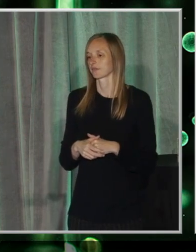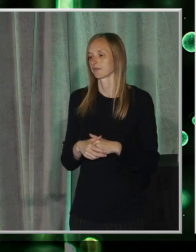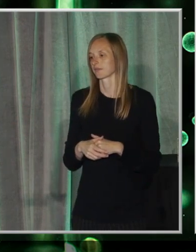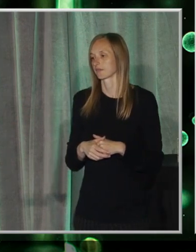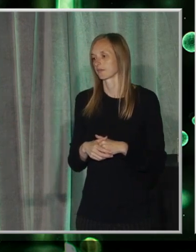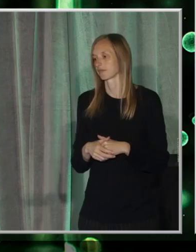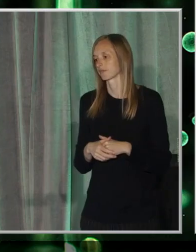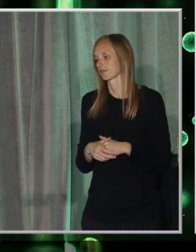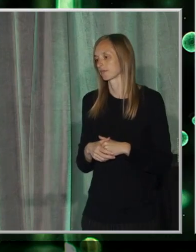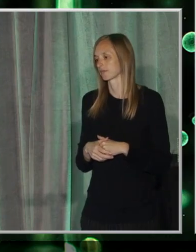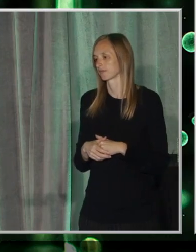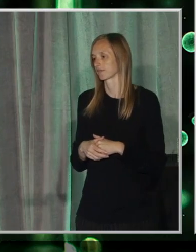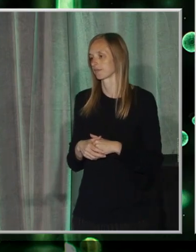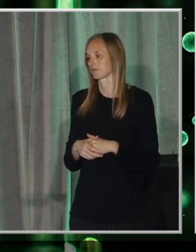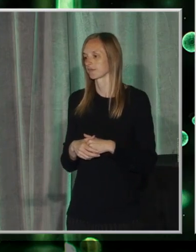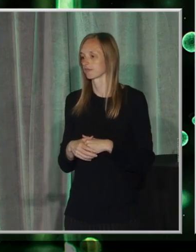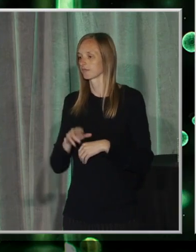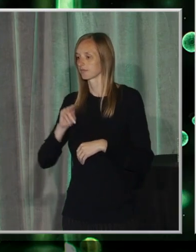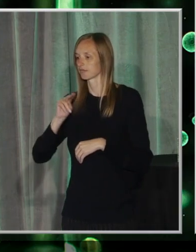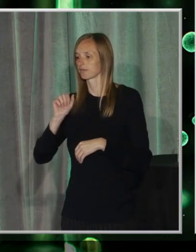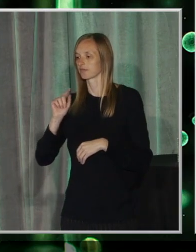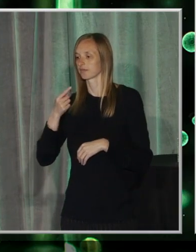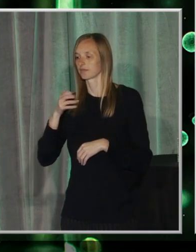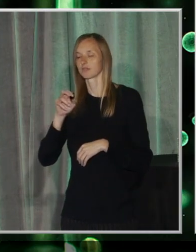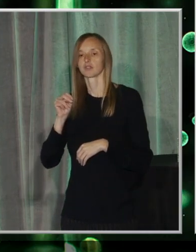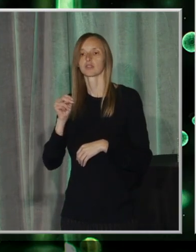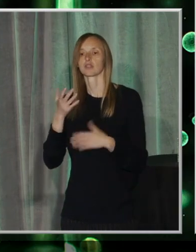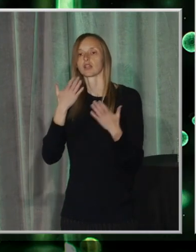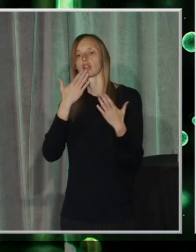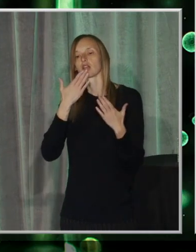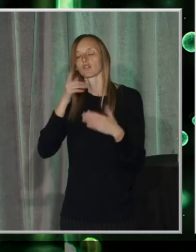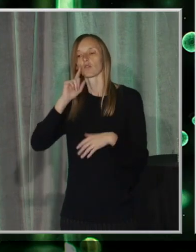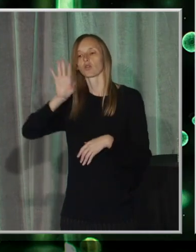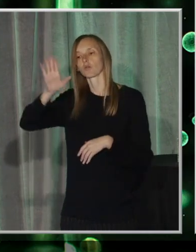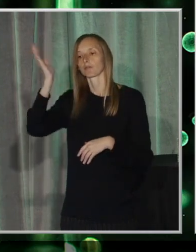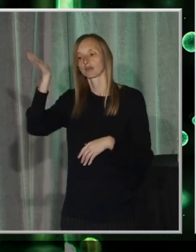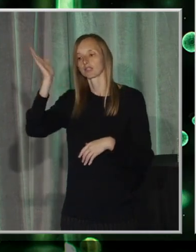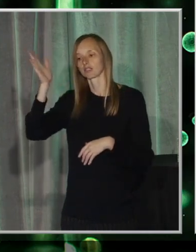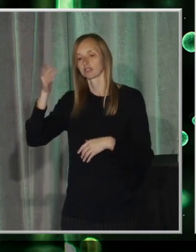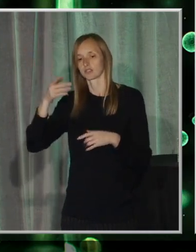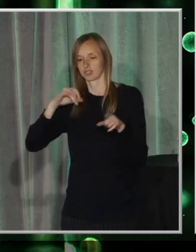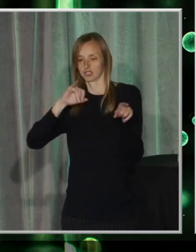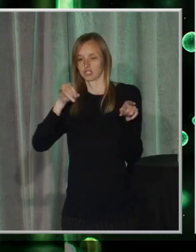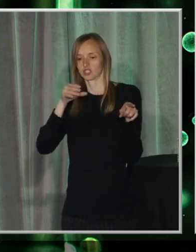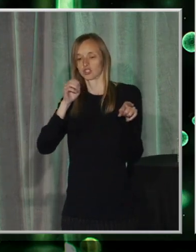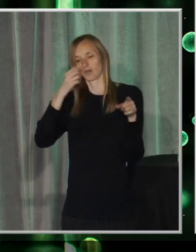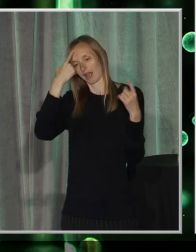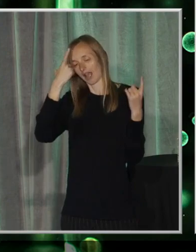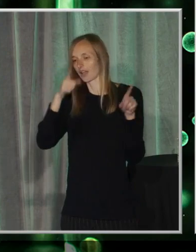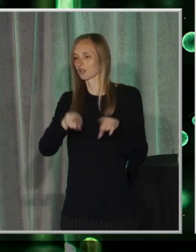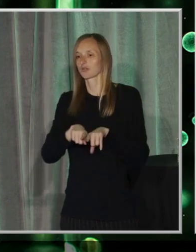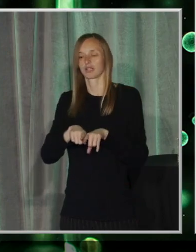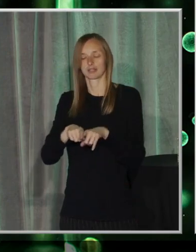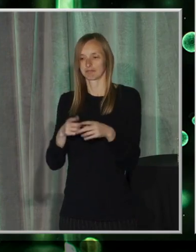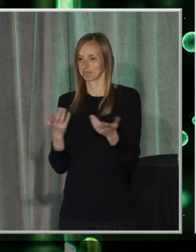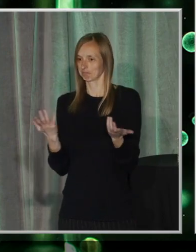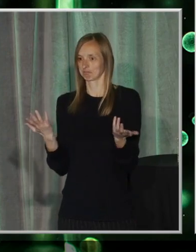Thank you. Thank you very much for the presentation. I agree with Joe that it's such a